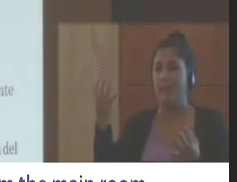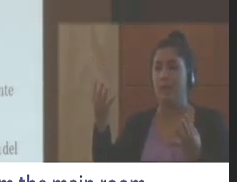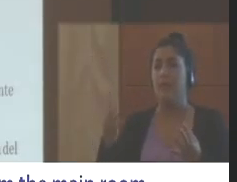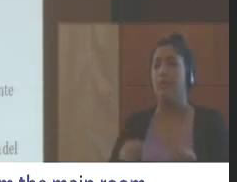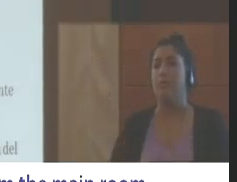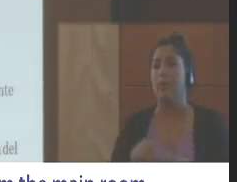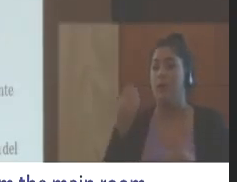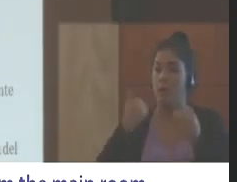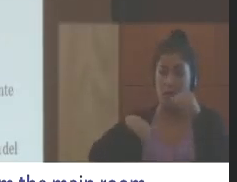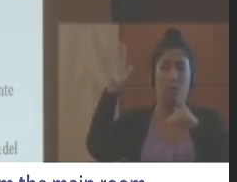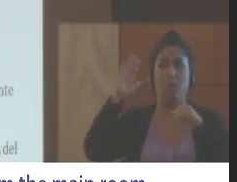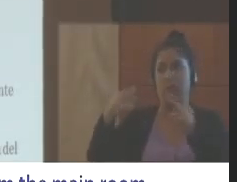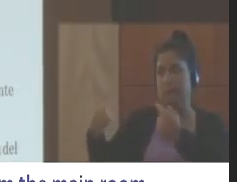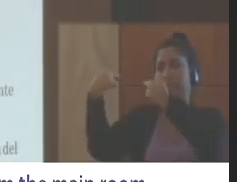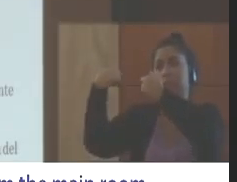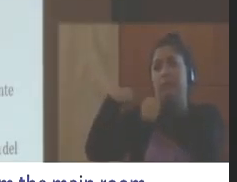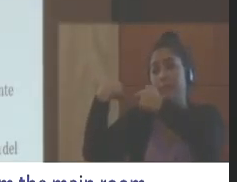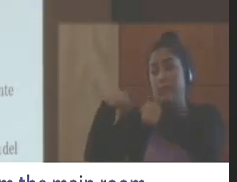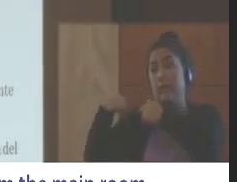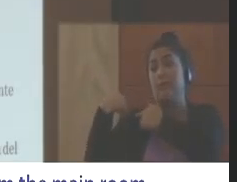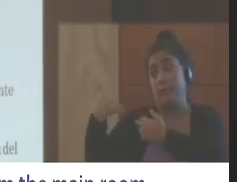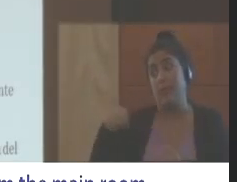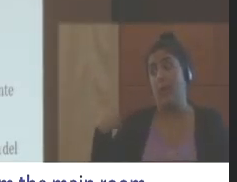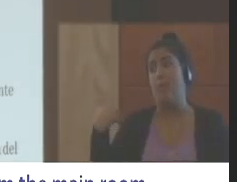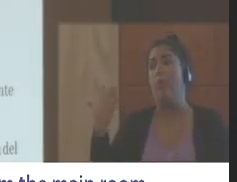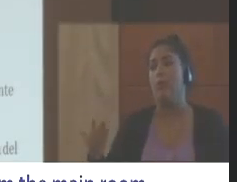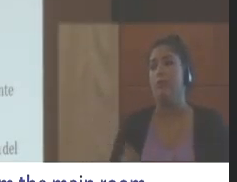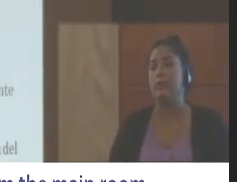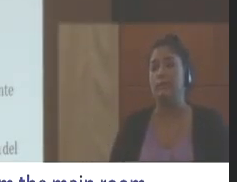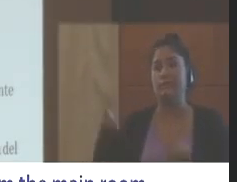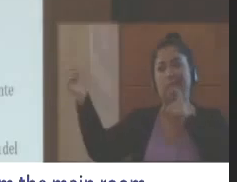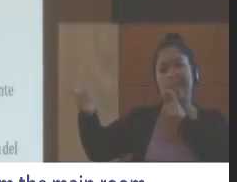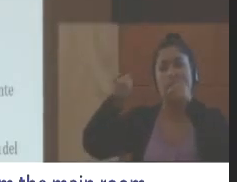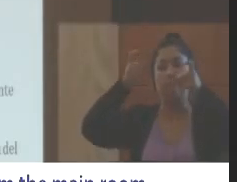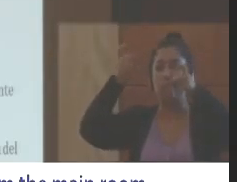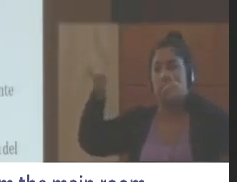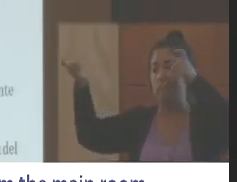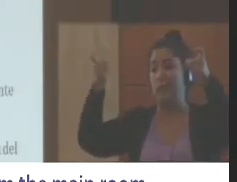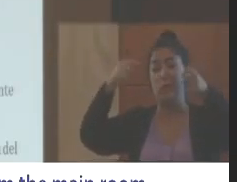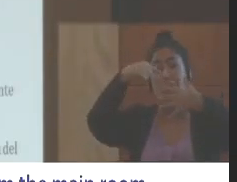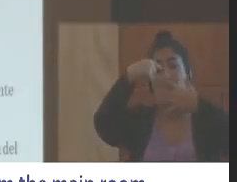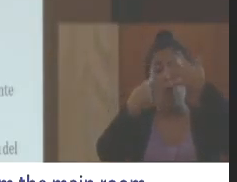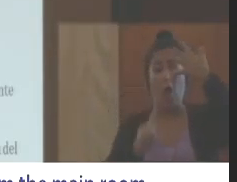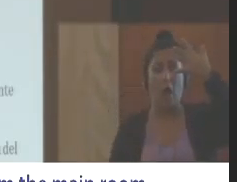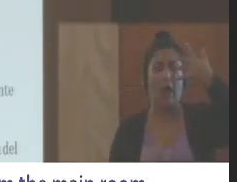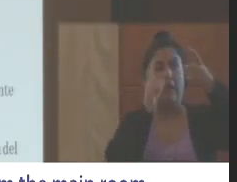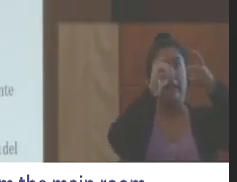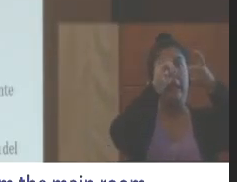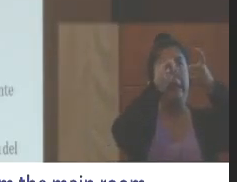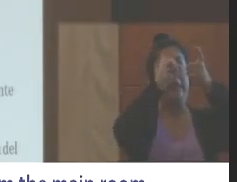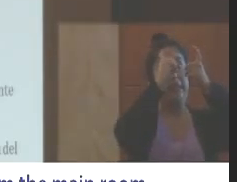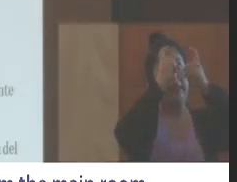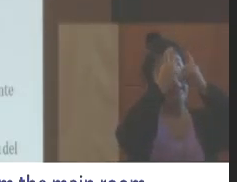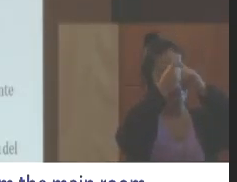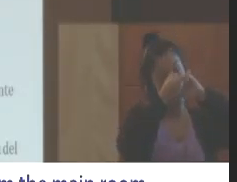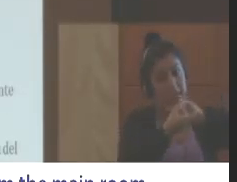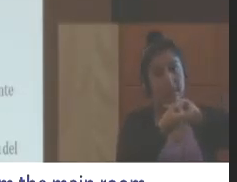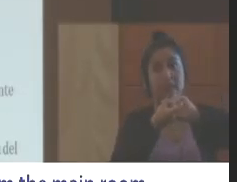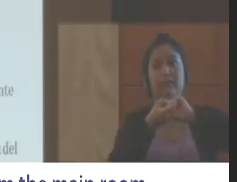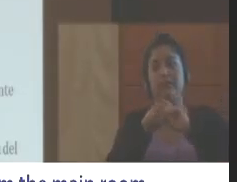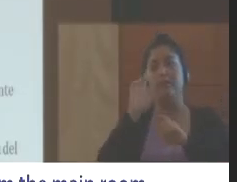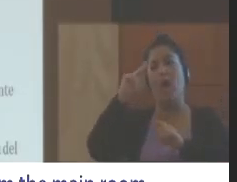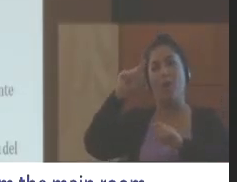the greatest commitment linked to governance was to lead all of this result and reform and